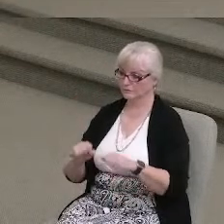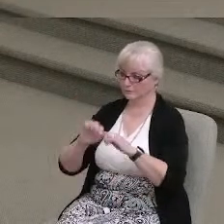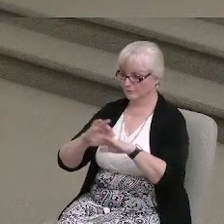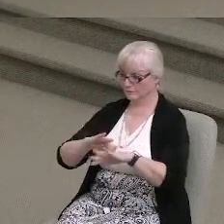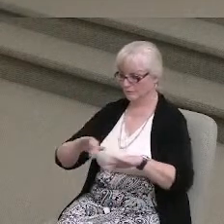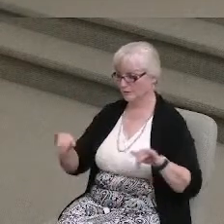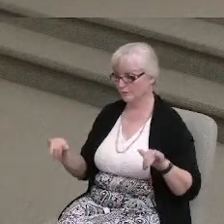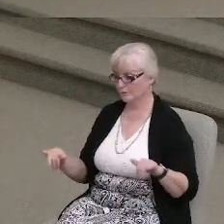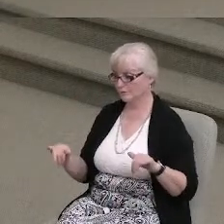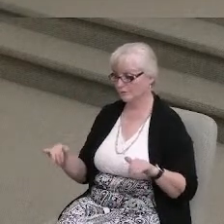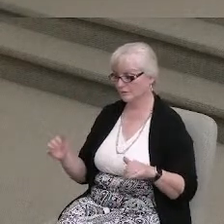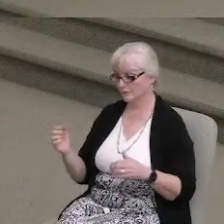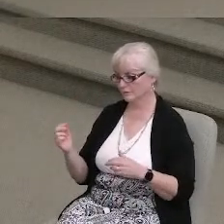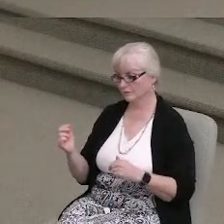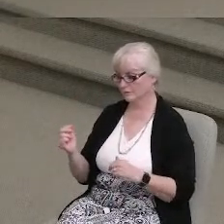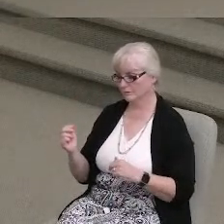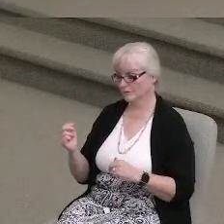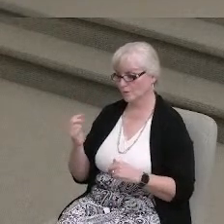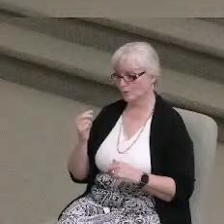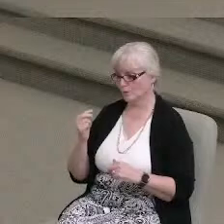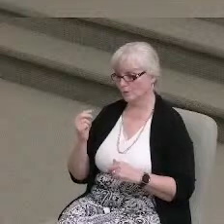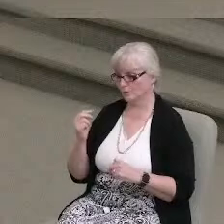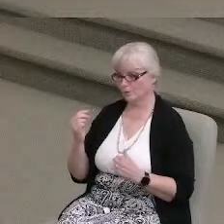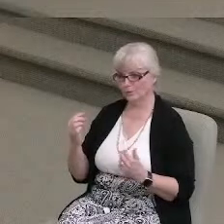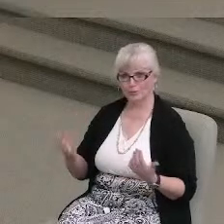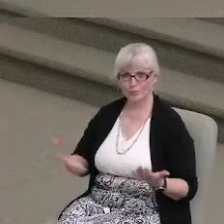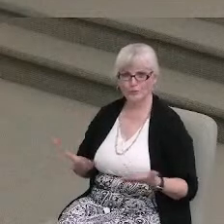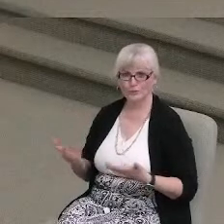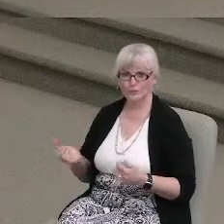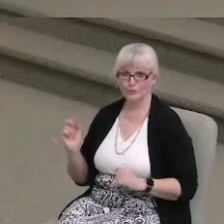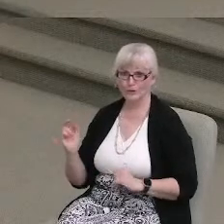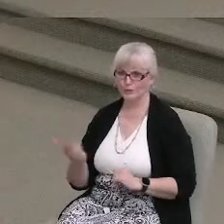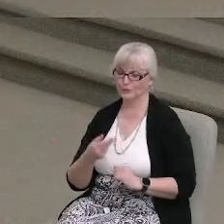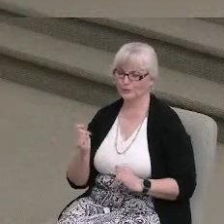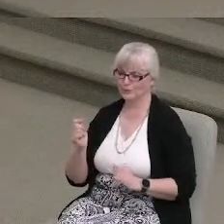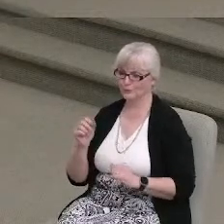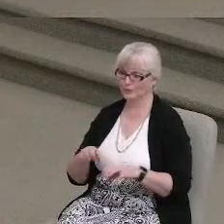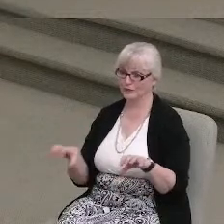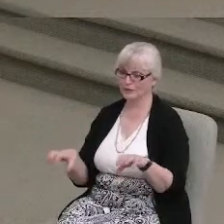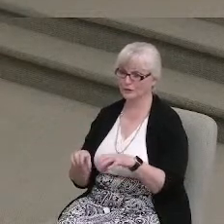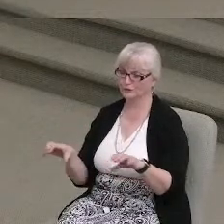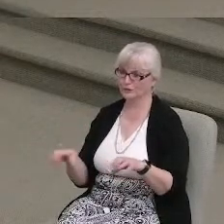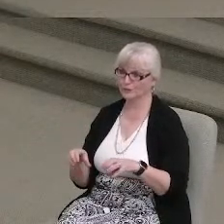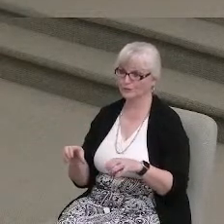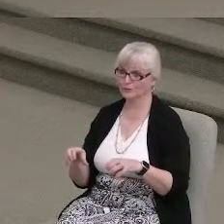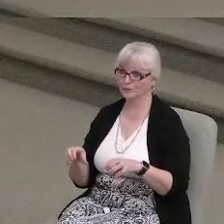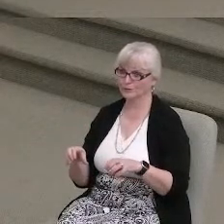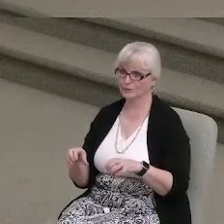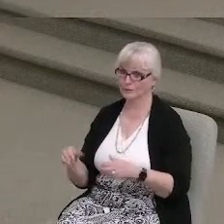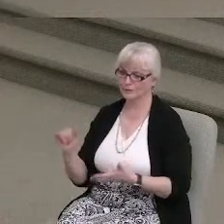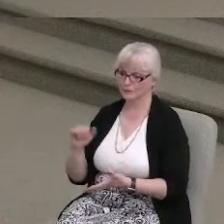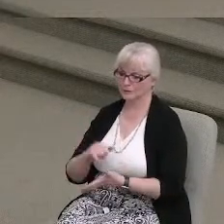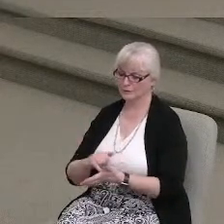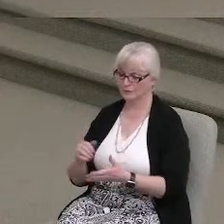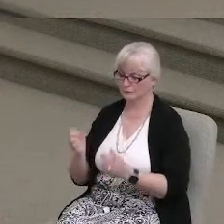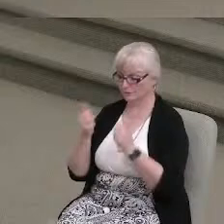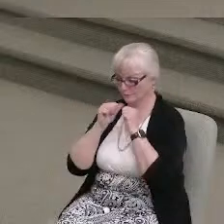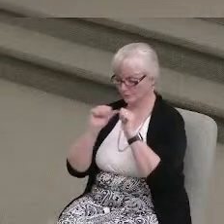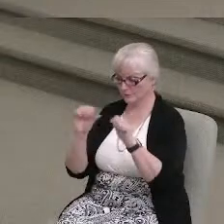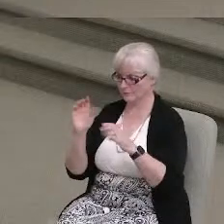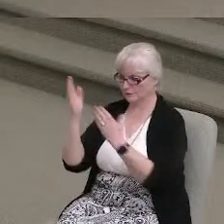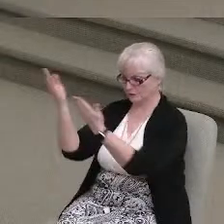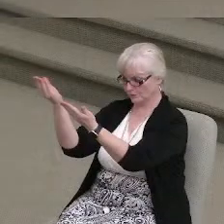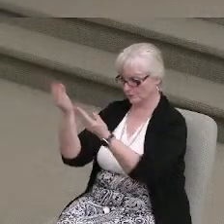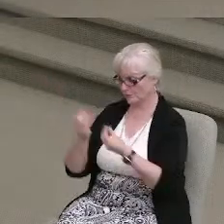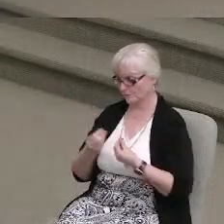edify your way. And that for you, it's a blessing you freely give us. All